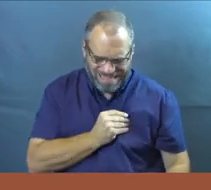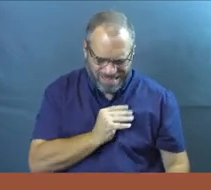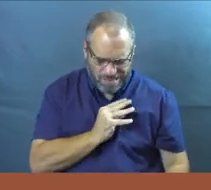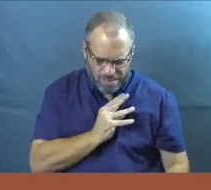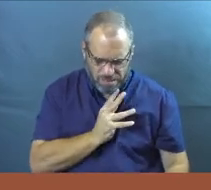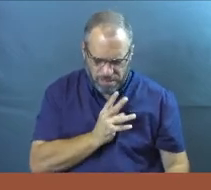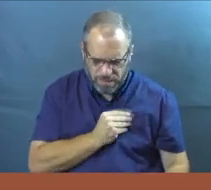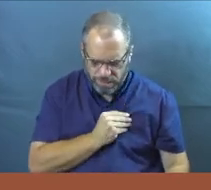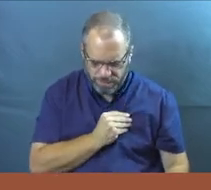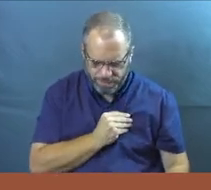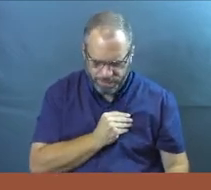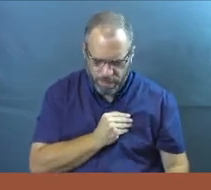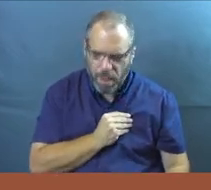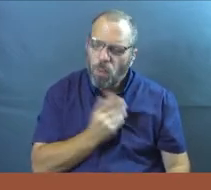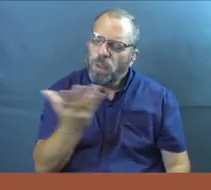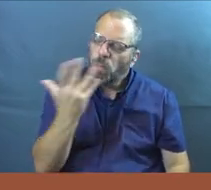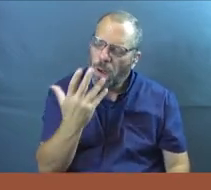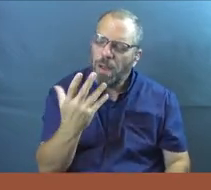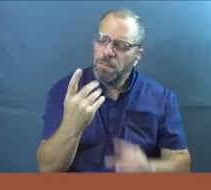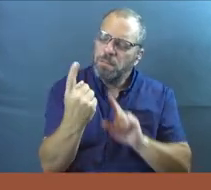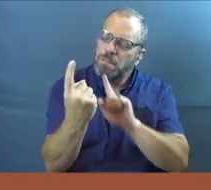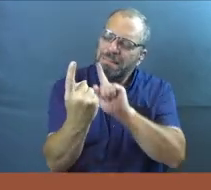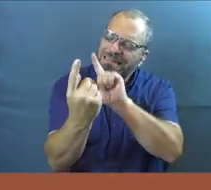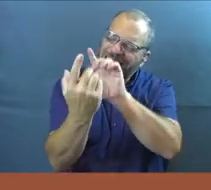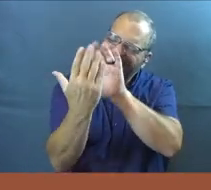And Lord, we'd like to get closer.